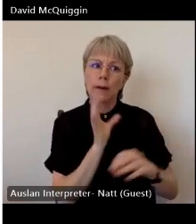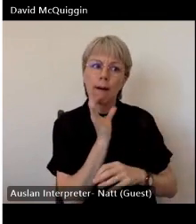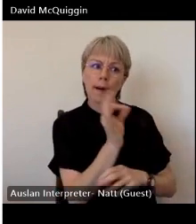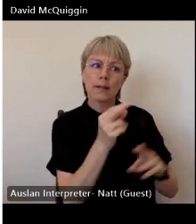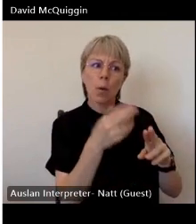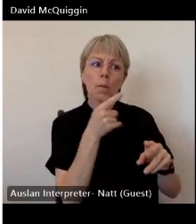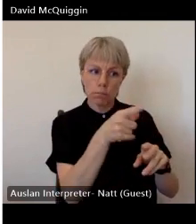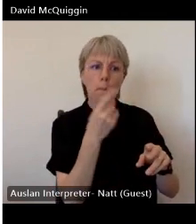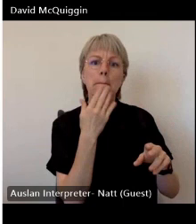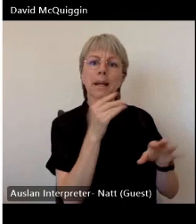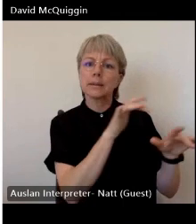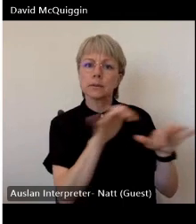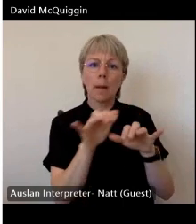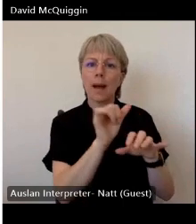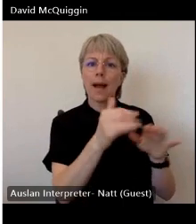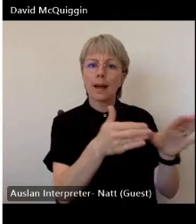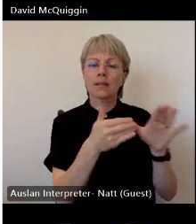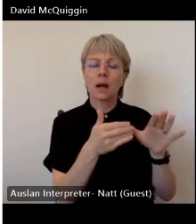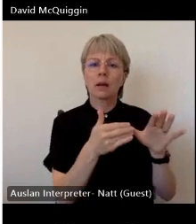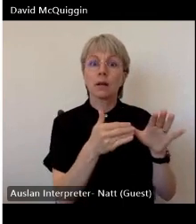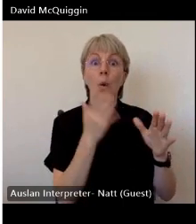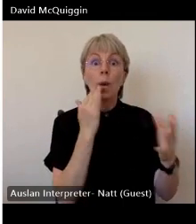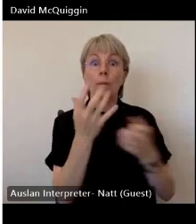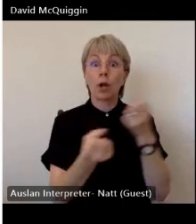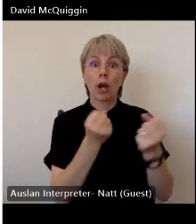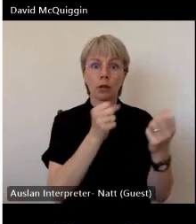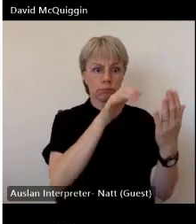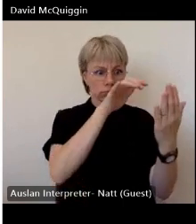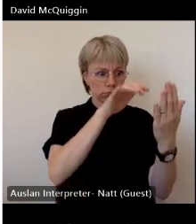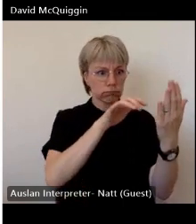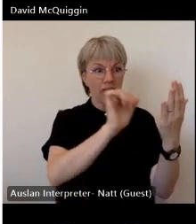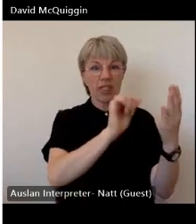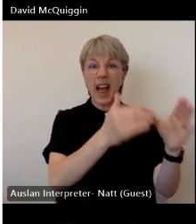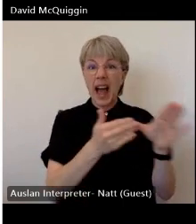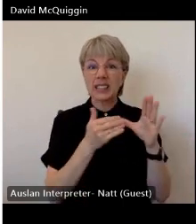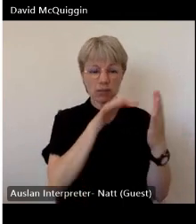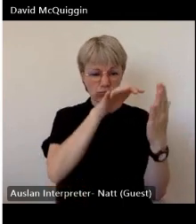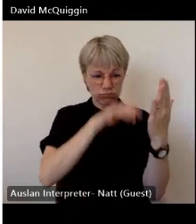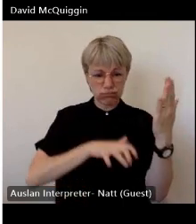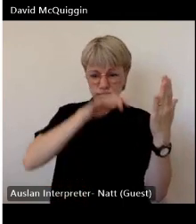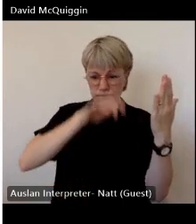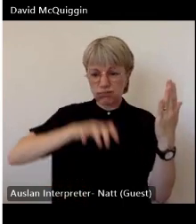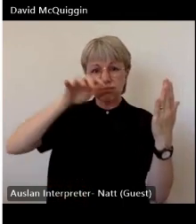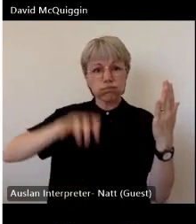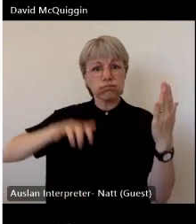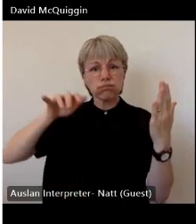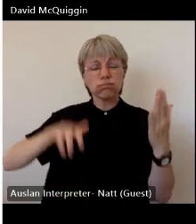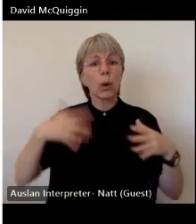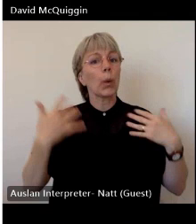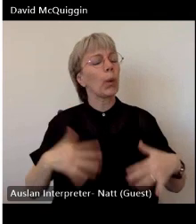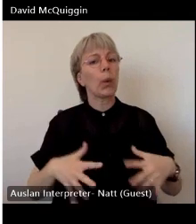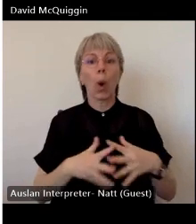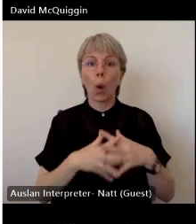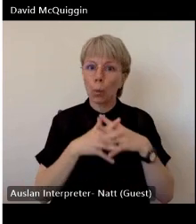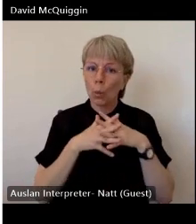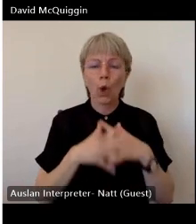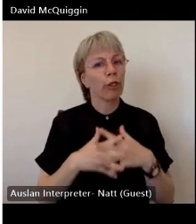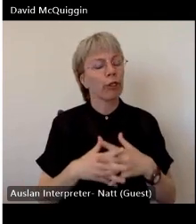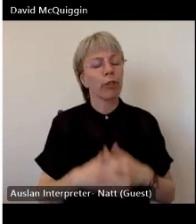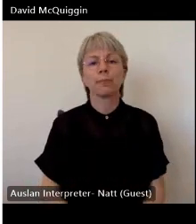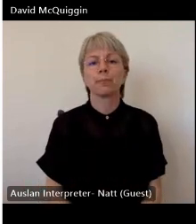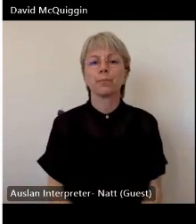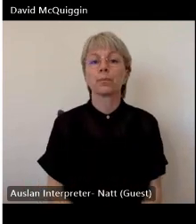responses. And this made data analysis a lot longer, but it was so worth it. Of the